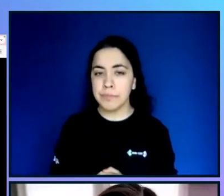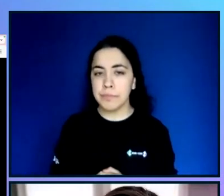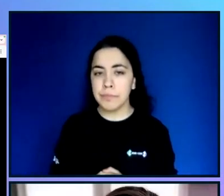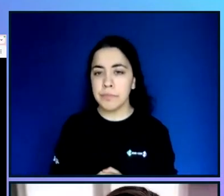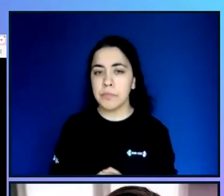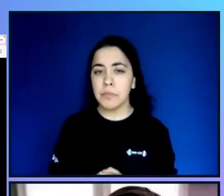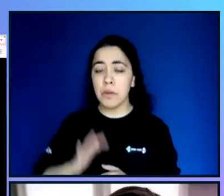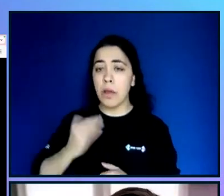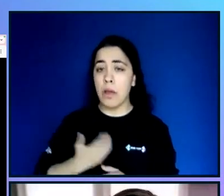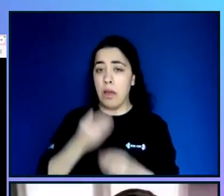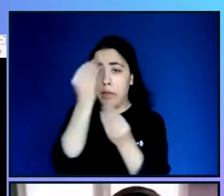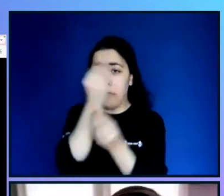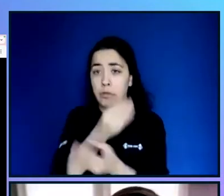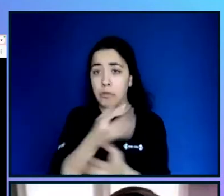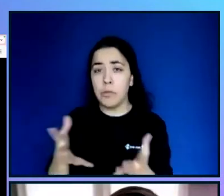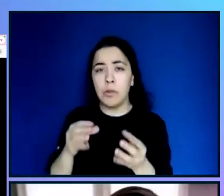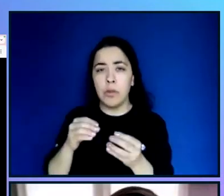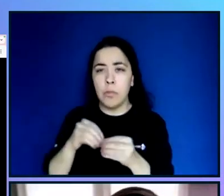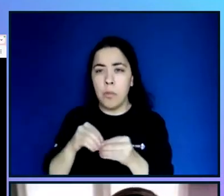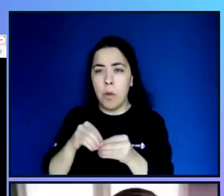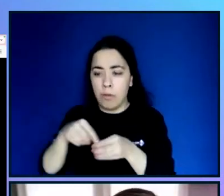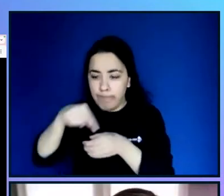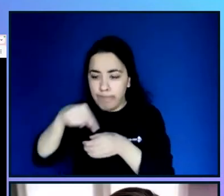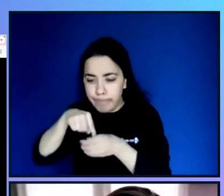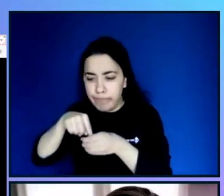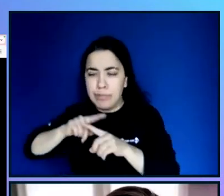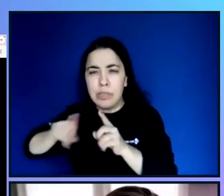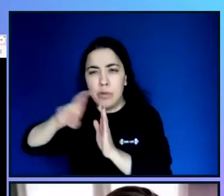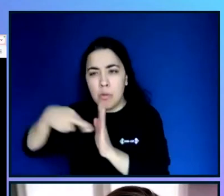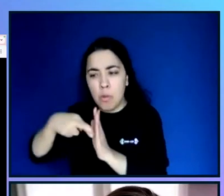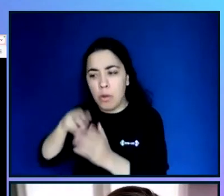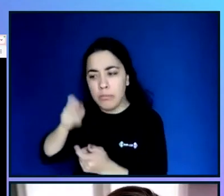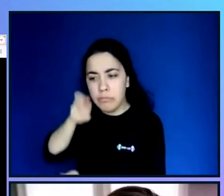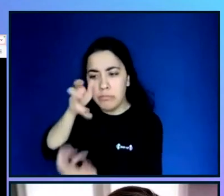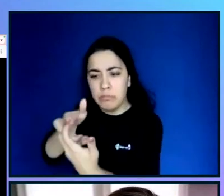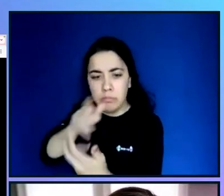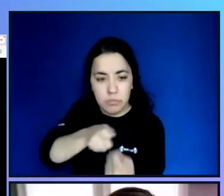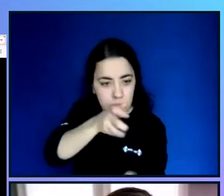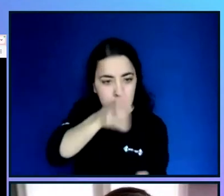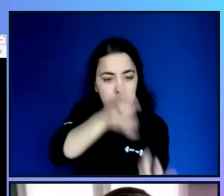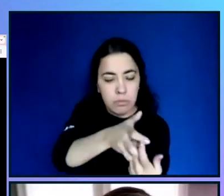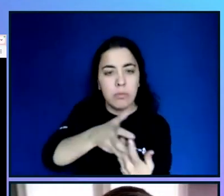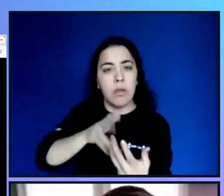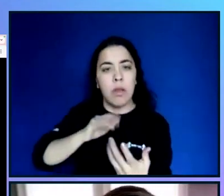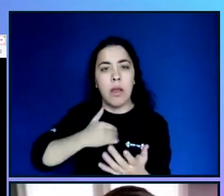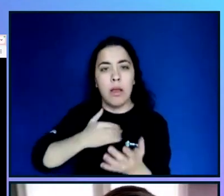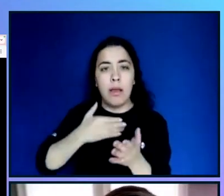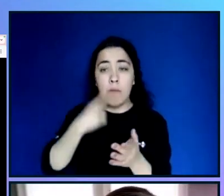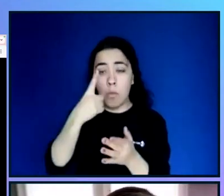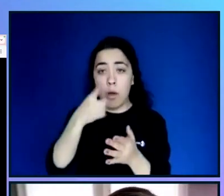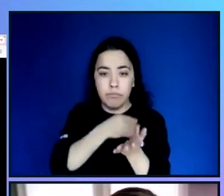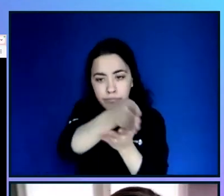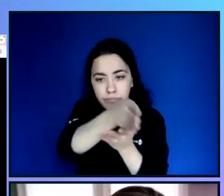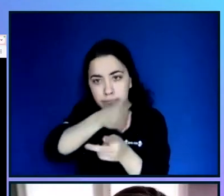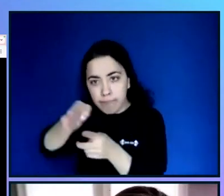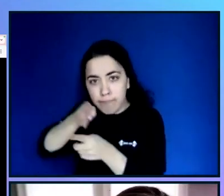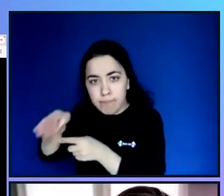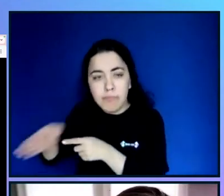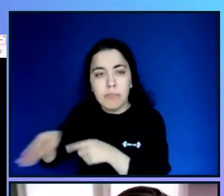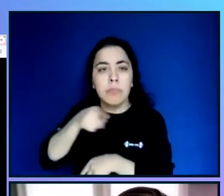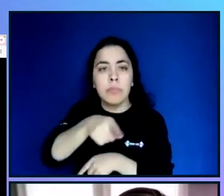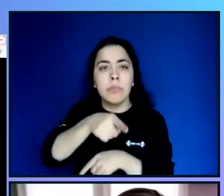content is more generalized to the different roles: a track for design, a track for engineering,